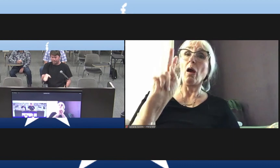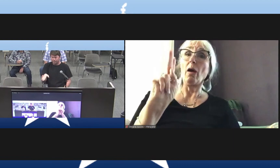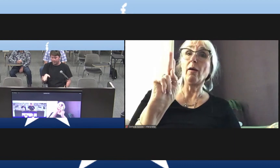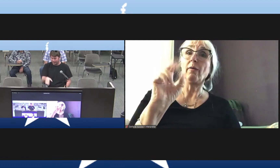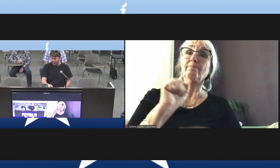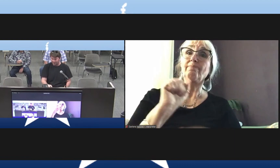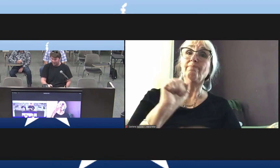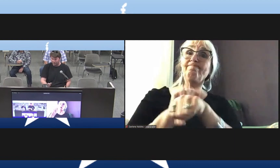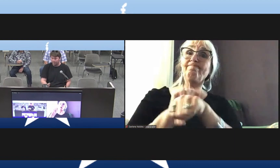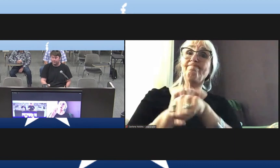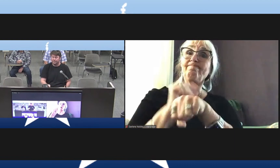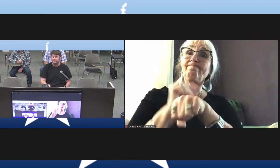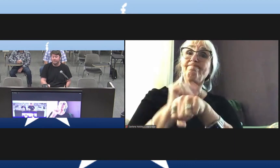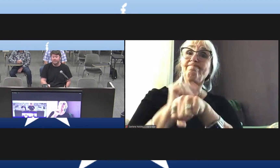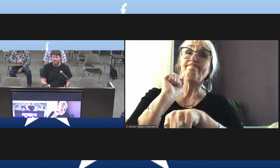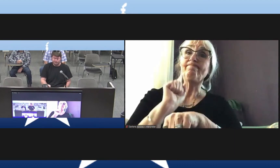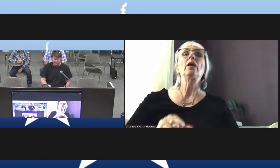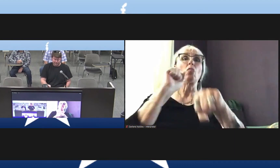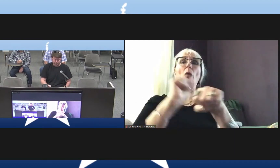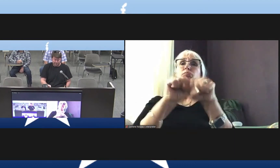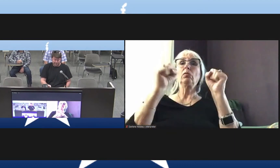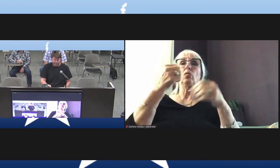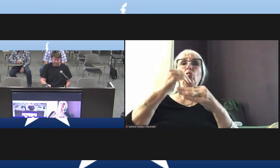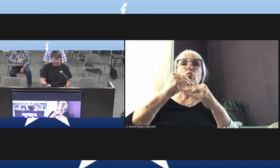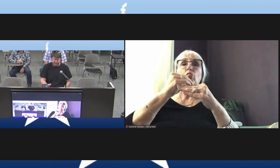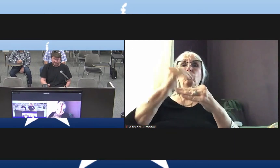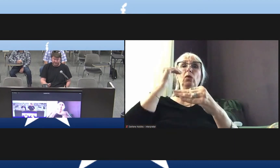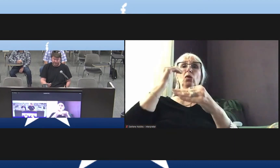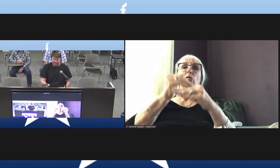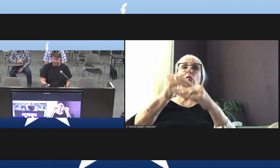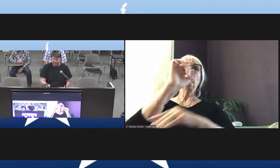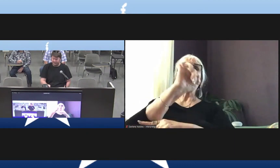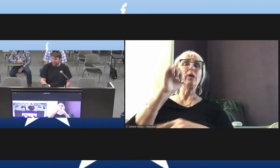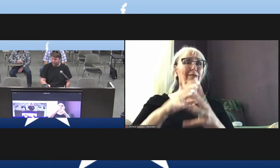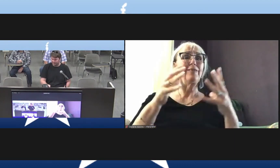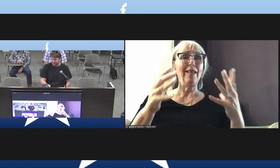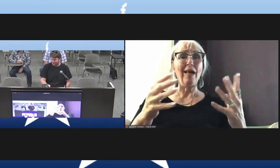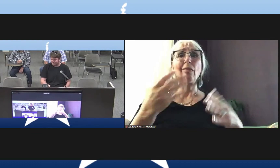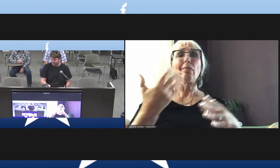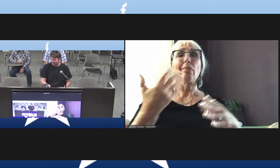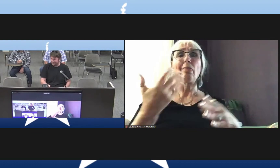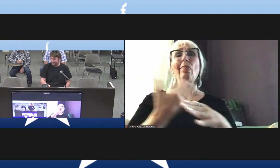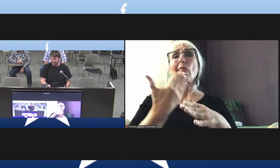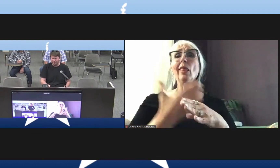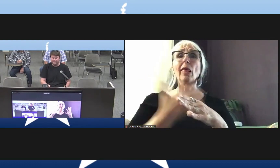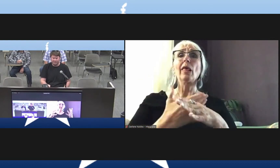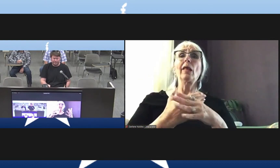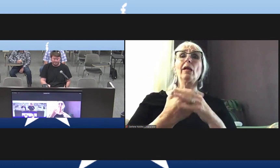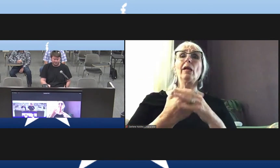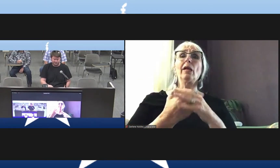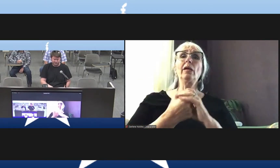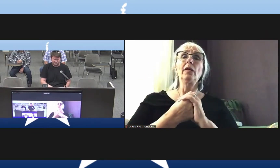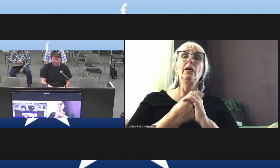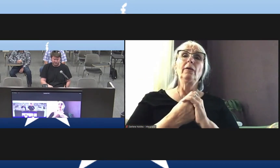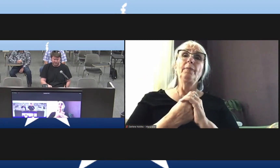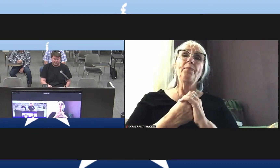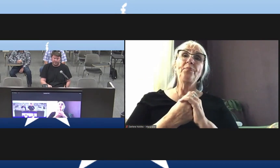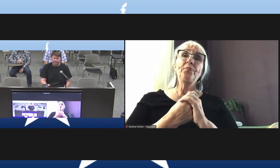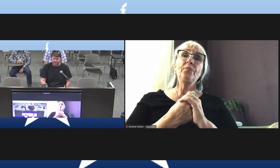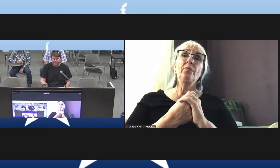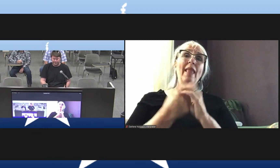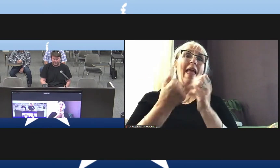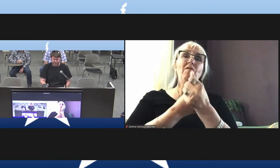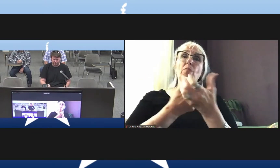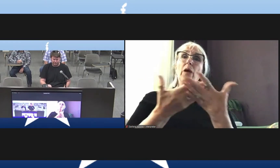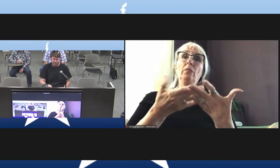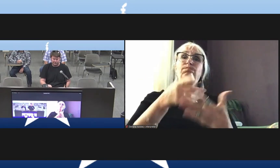came off and broke the windshield. So it's just a lot of hassle that everybody's kind of just